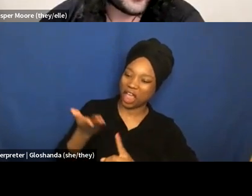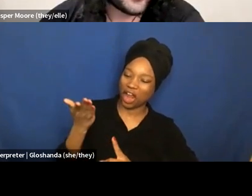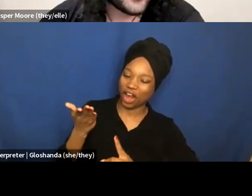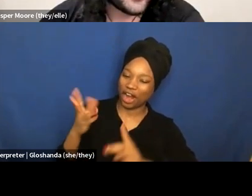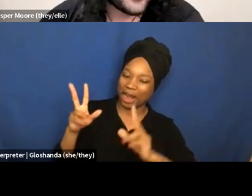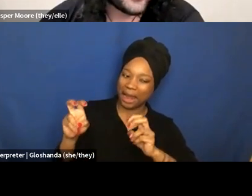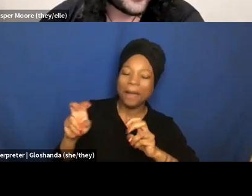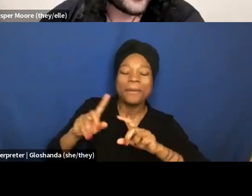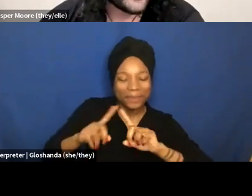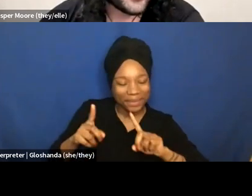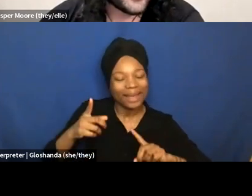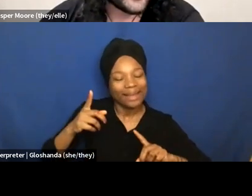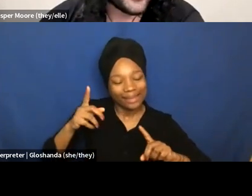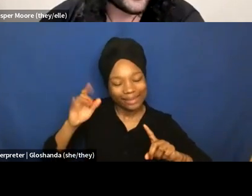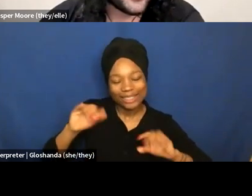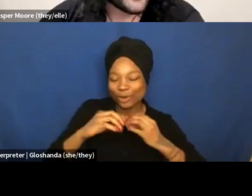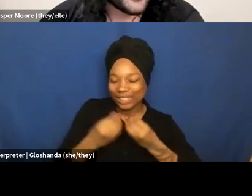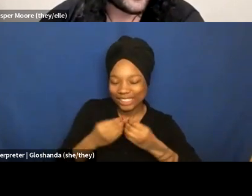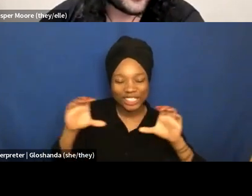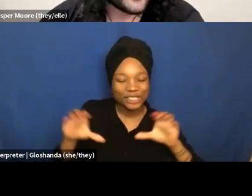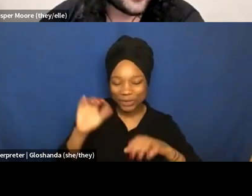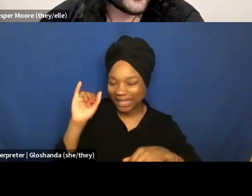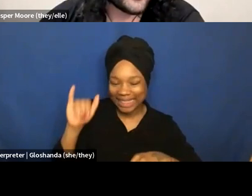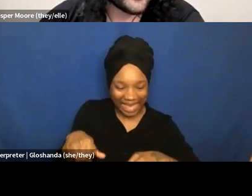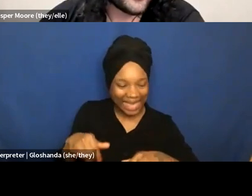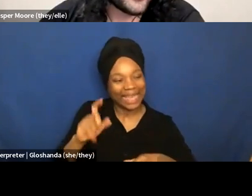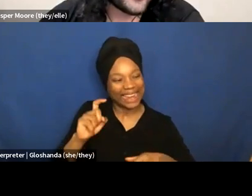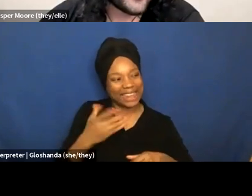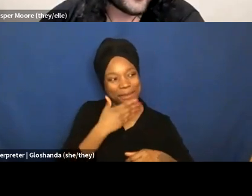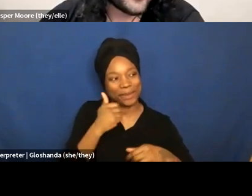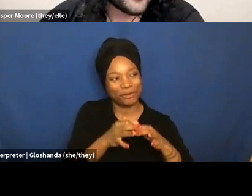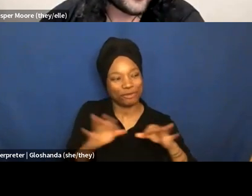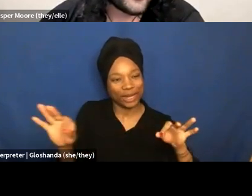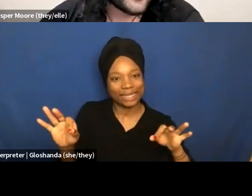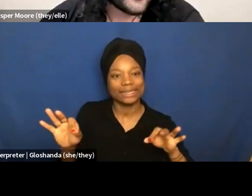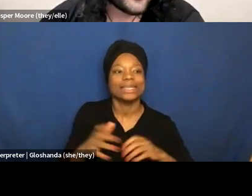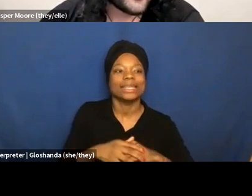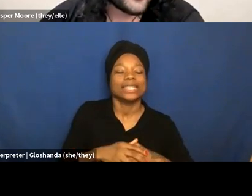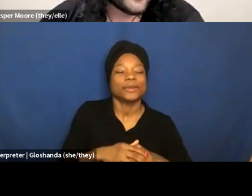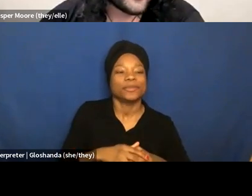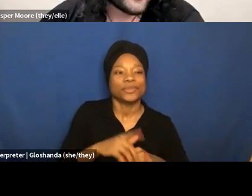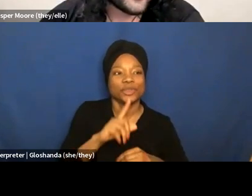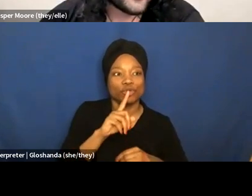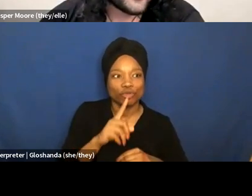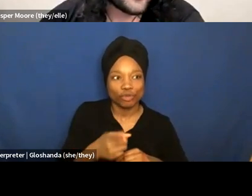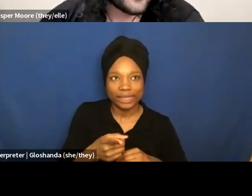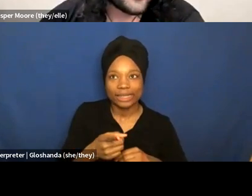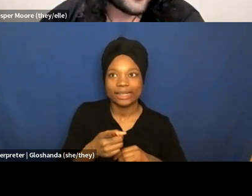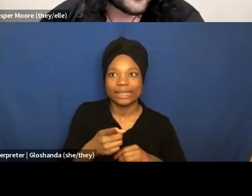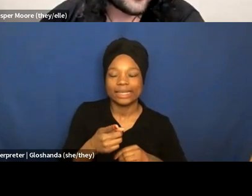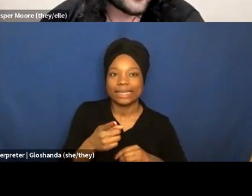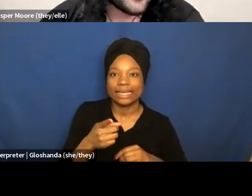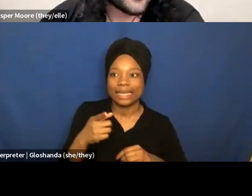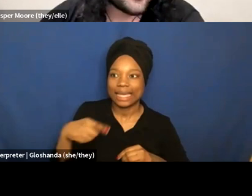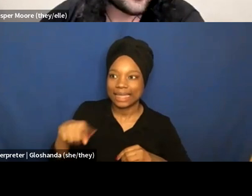but they're doing it. I'm trying to better language, but it's introducing the community. It is the space